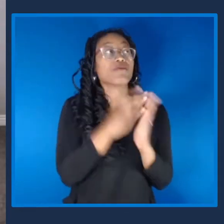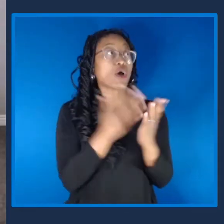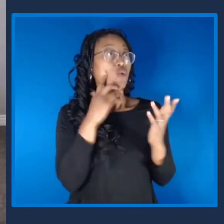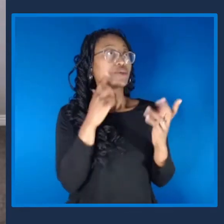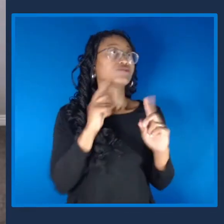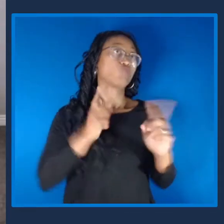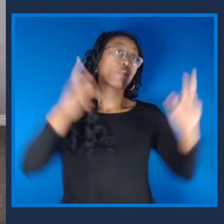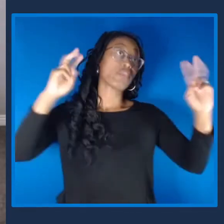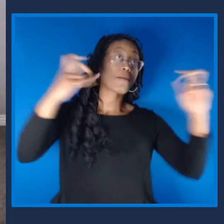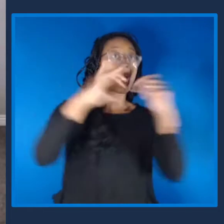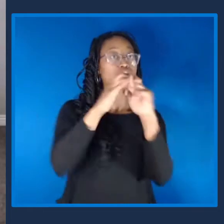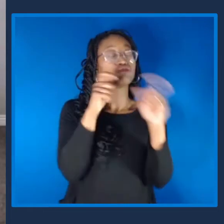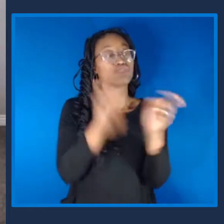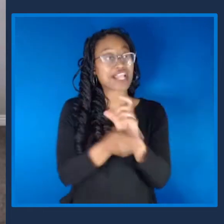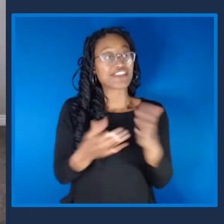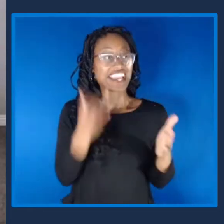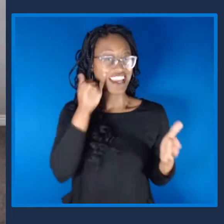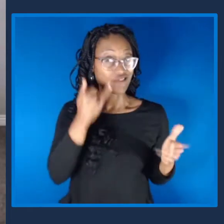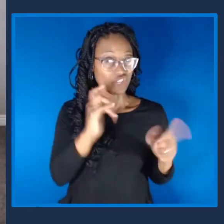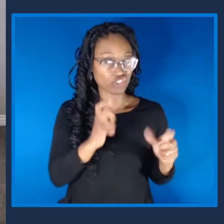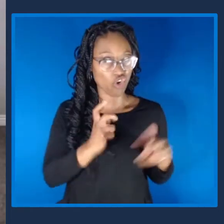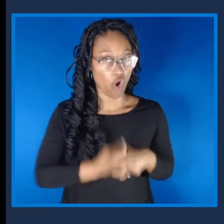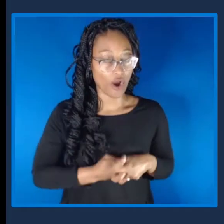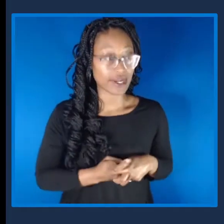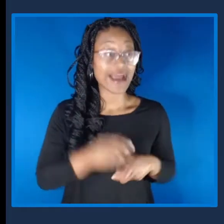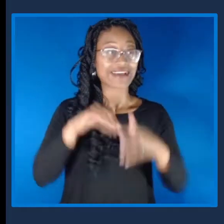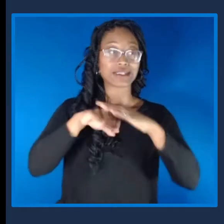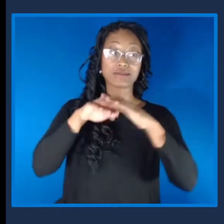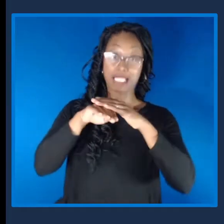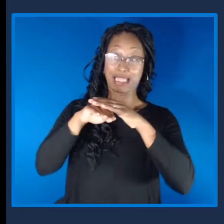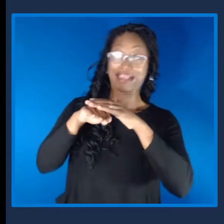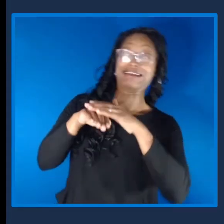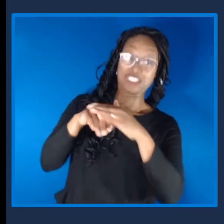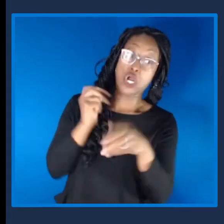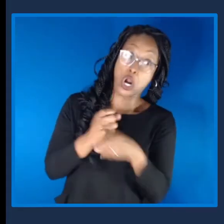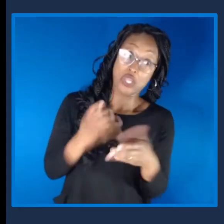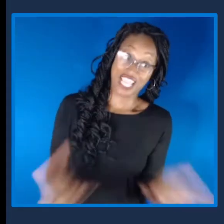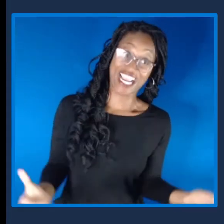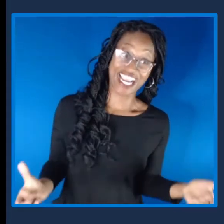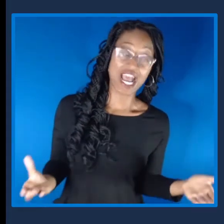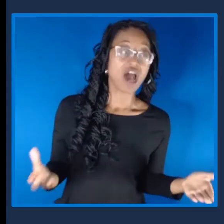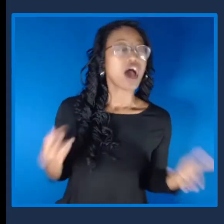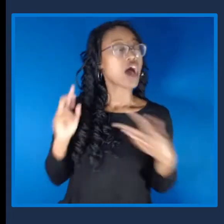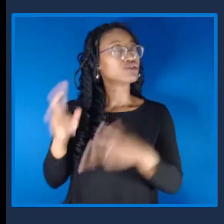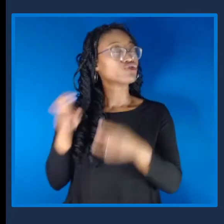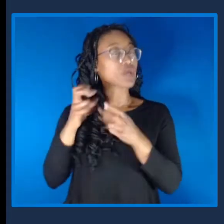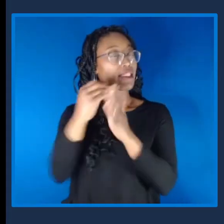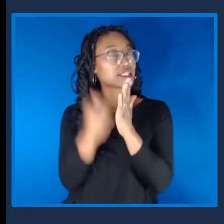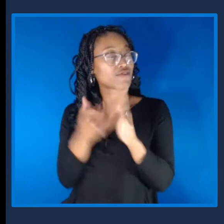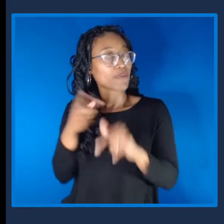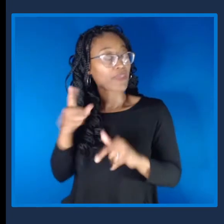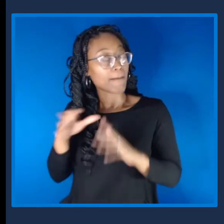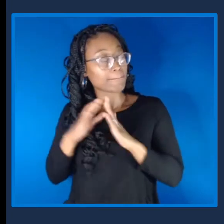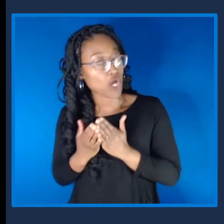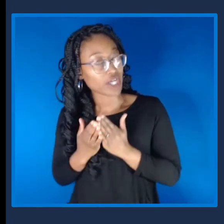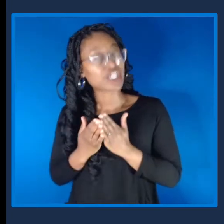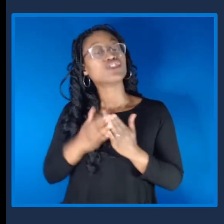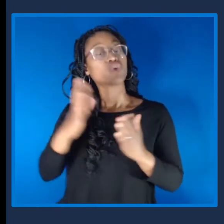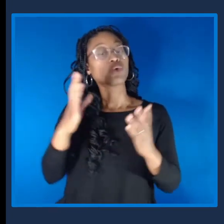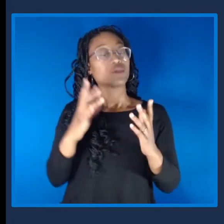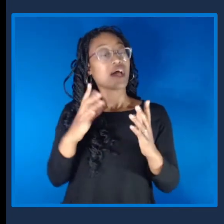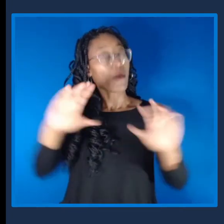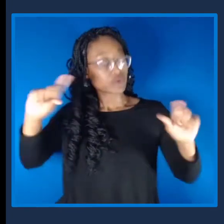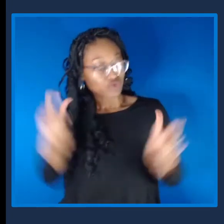accessibility change can be hard. So I took several lessons from that book, and one of them was to shrink the change, meaning start small